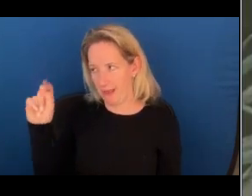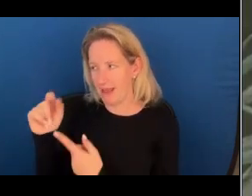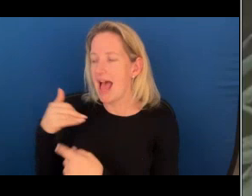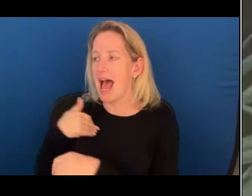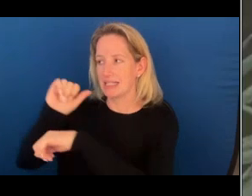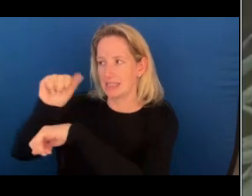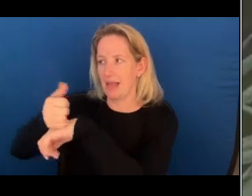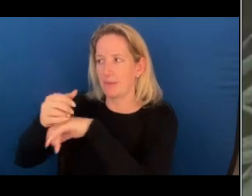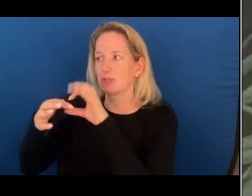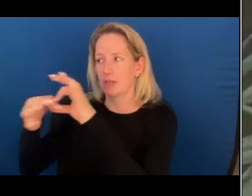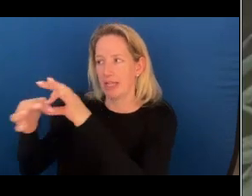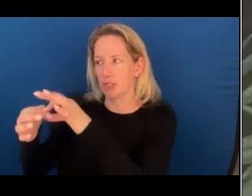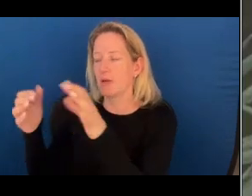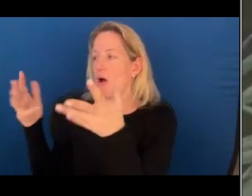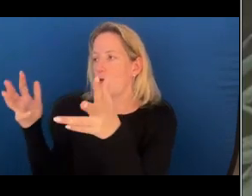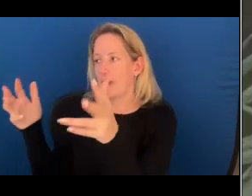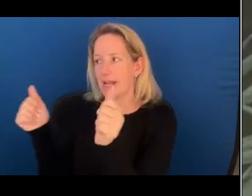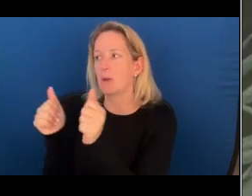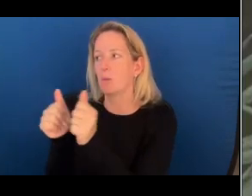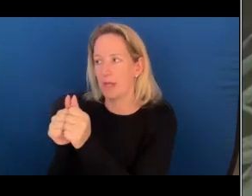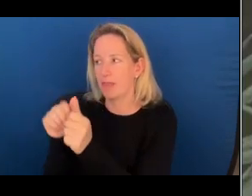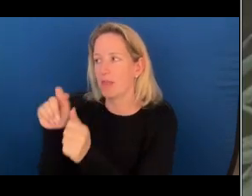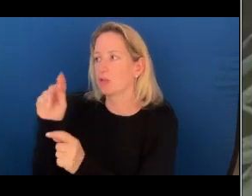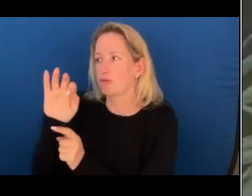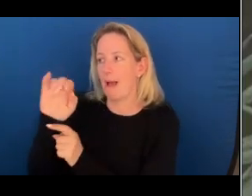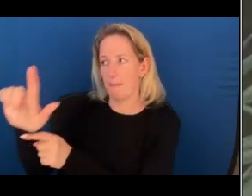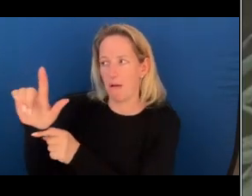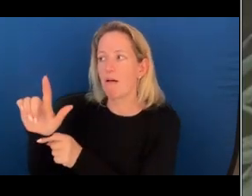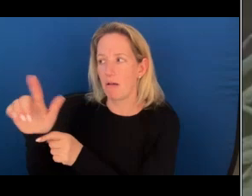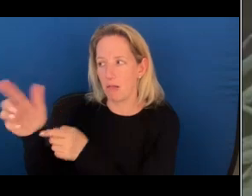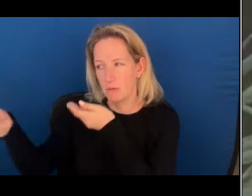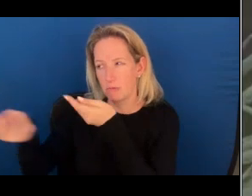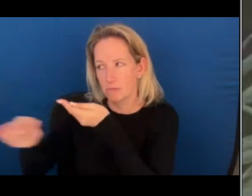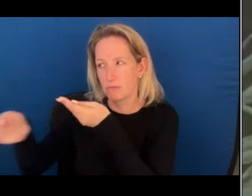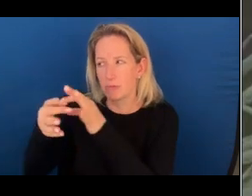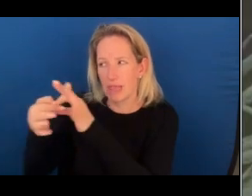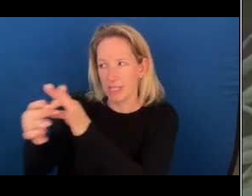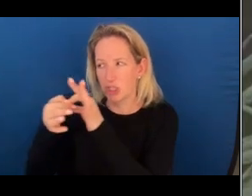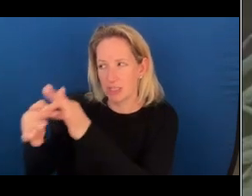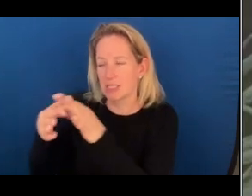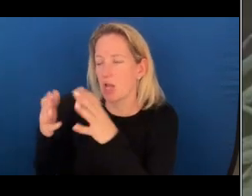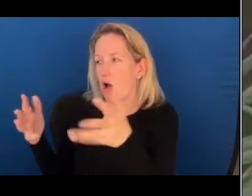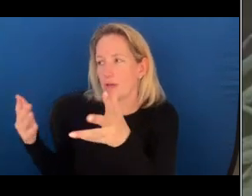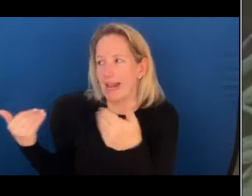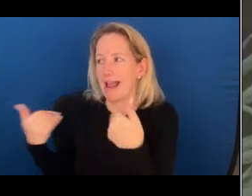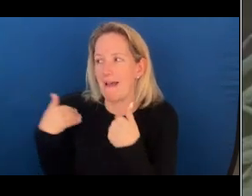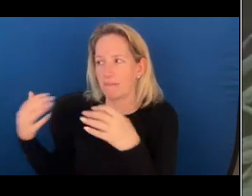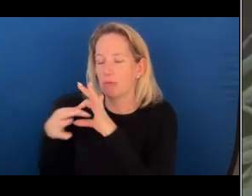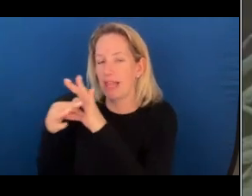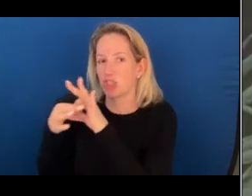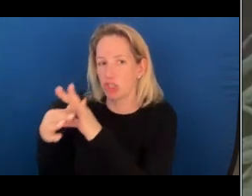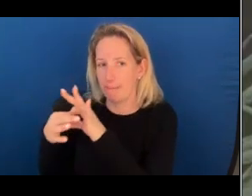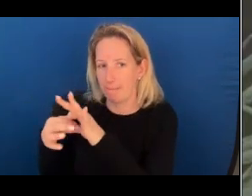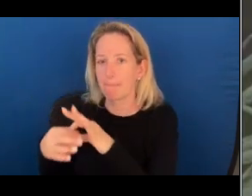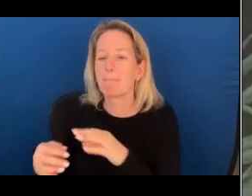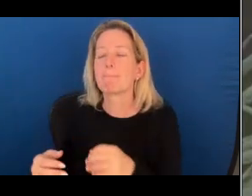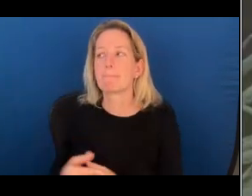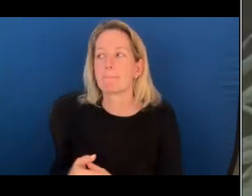tribal organization that does a lot of tribal relations. And so we already had an existing relationship, but something that